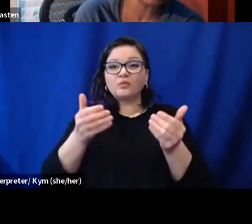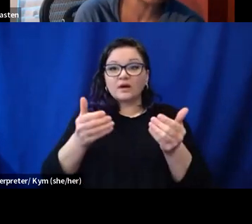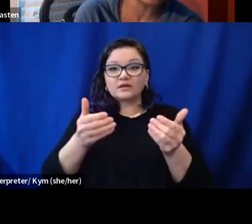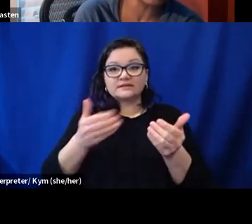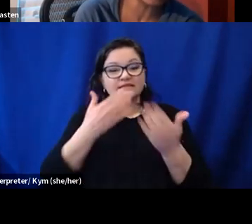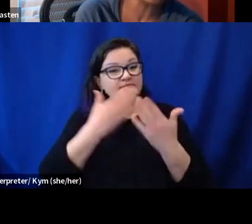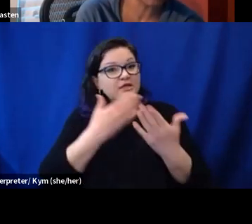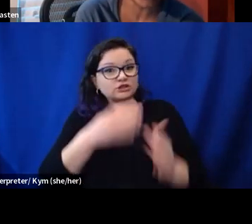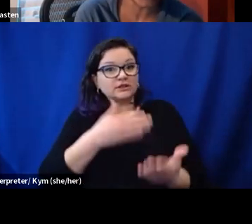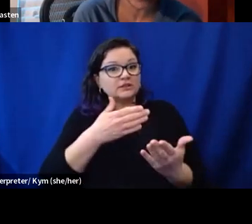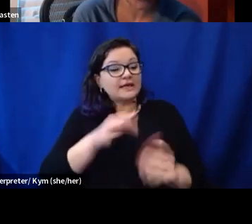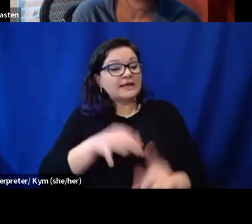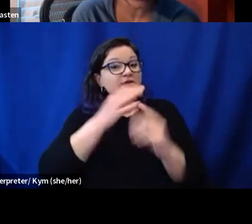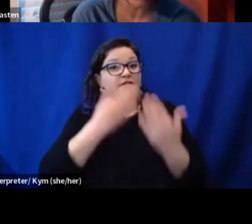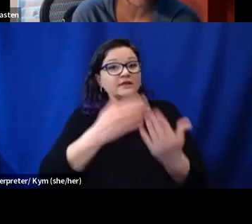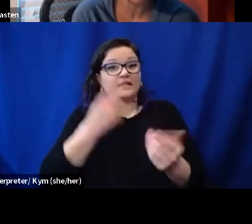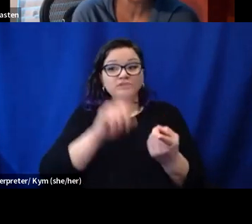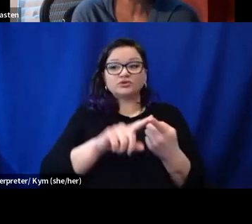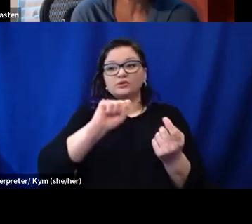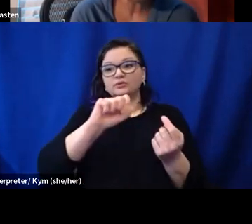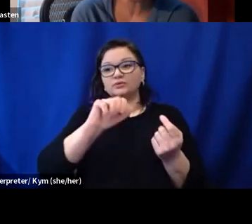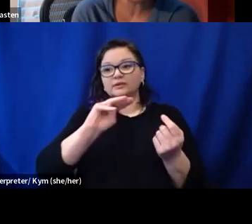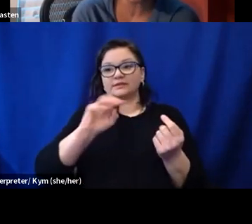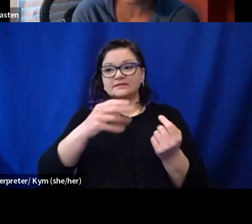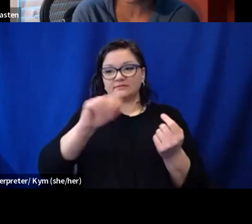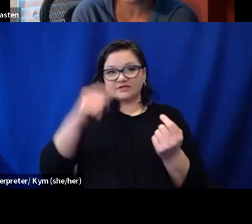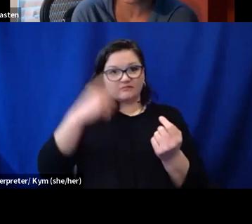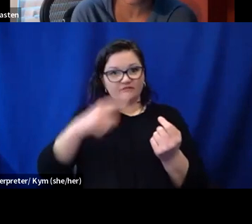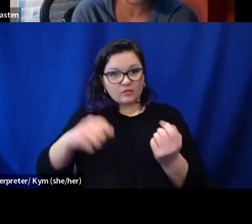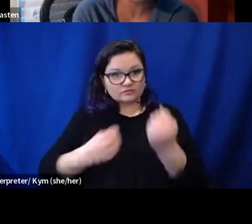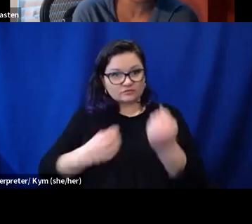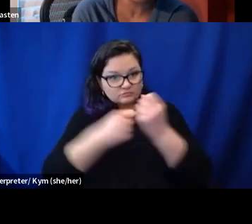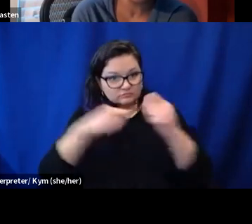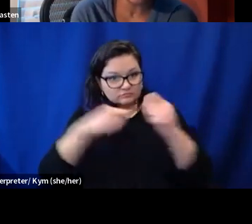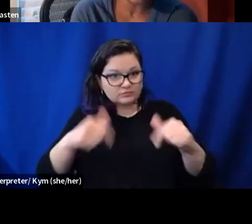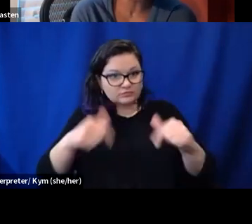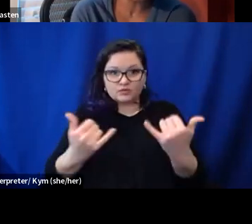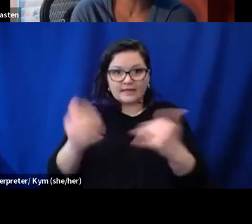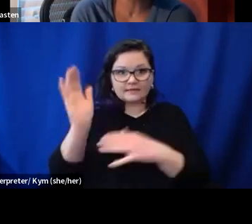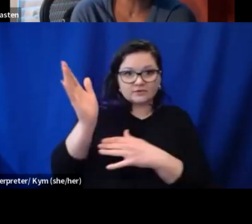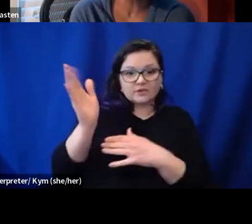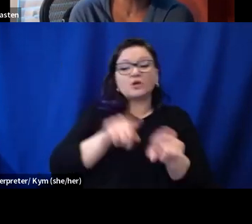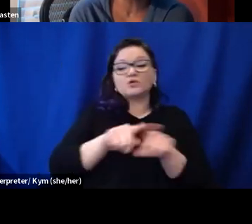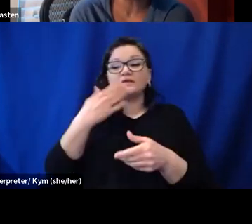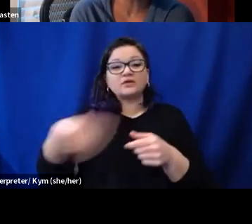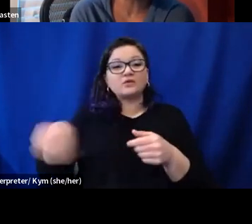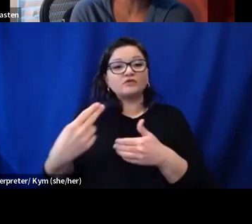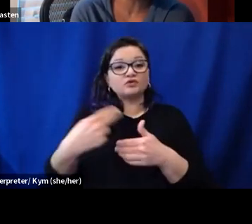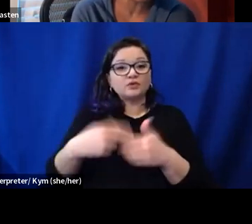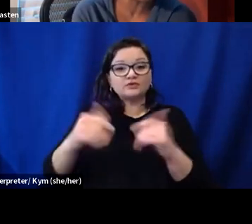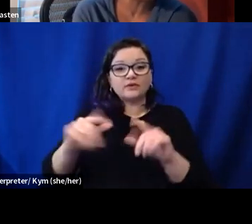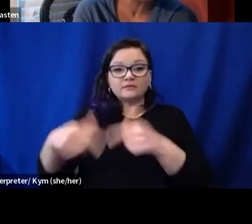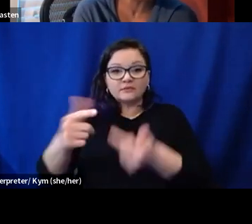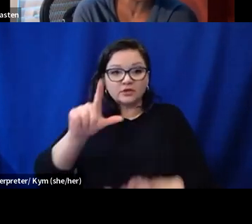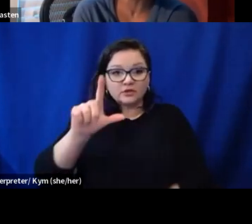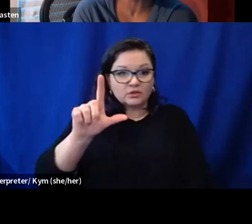thanks to SAMHSA for sponsoring this presentation, and thank you again for joining us. I will now turn this over to Dr. Linda